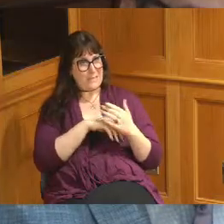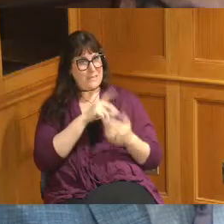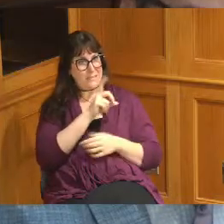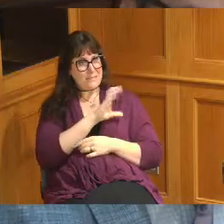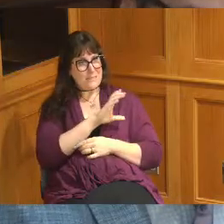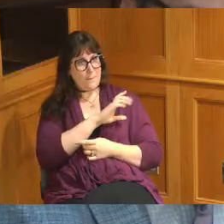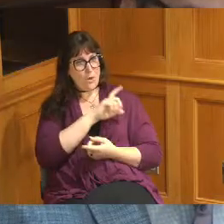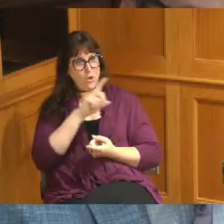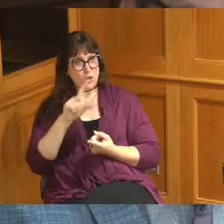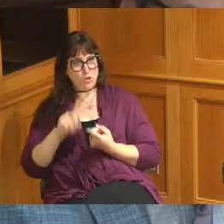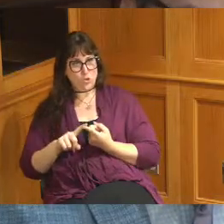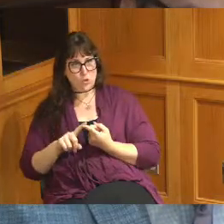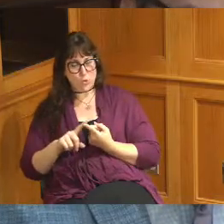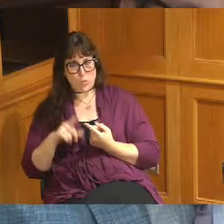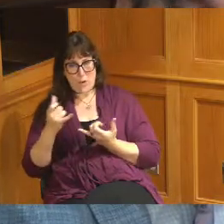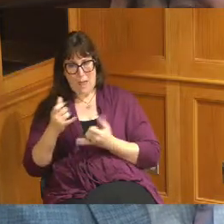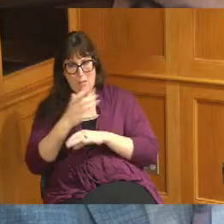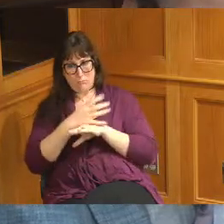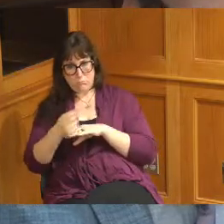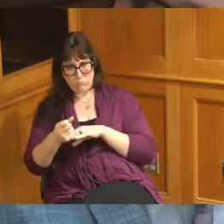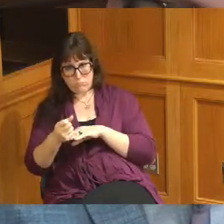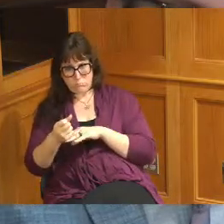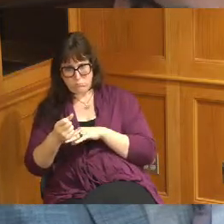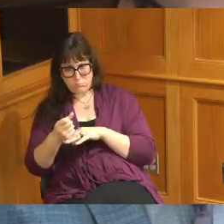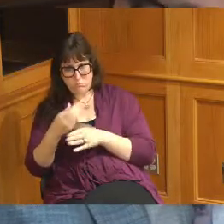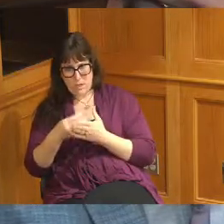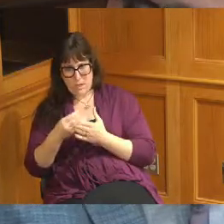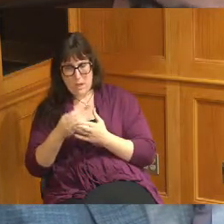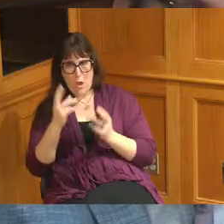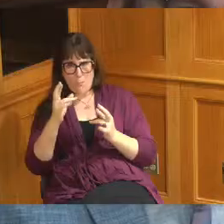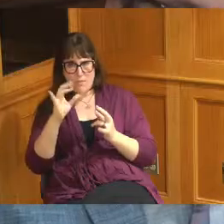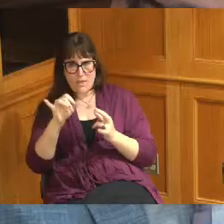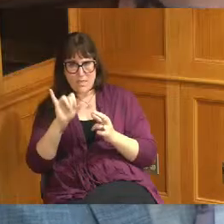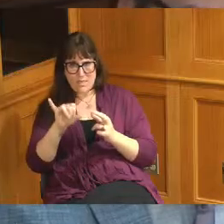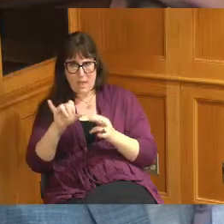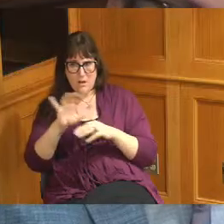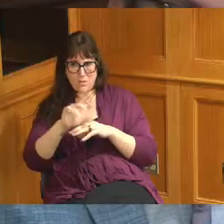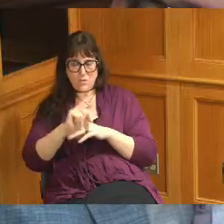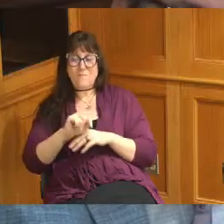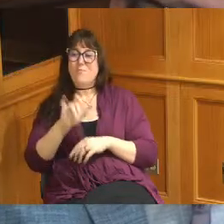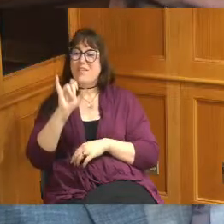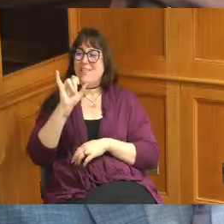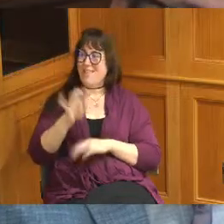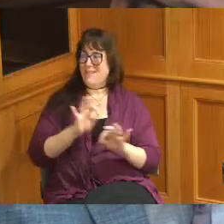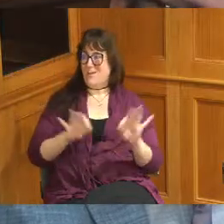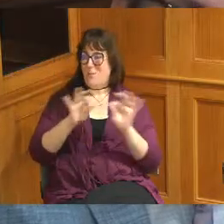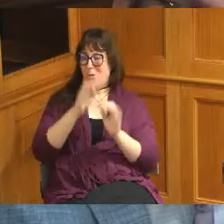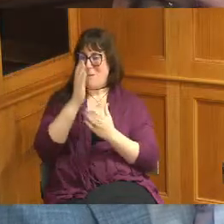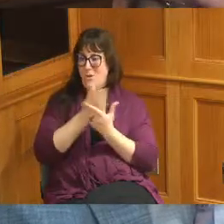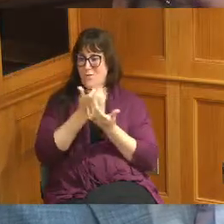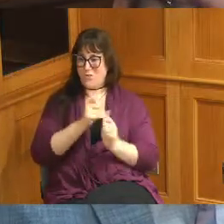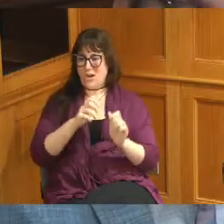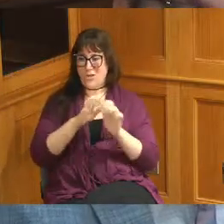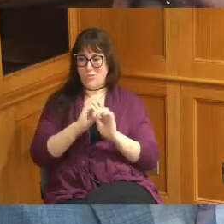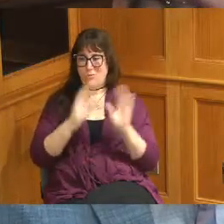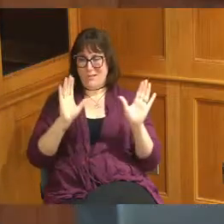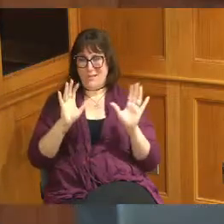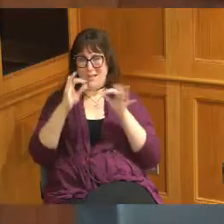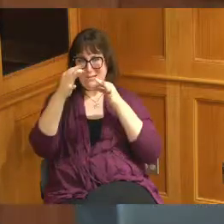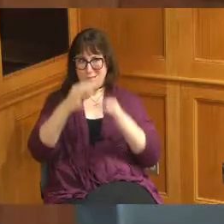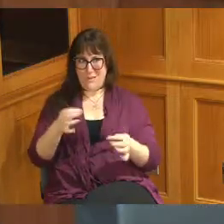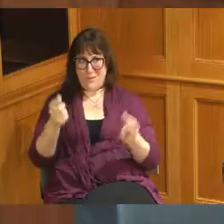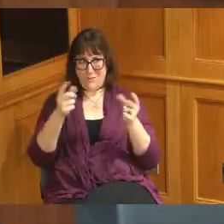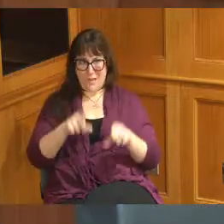December, and then we almost out of money. So hopefully that'll be in the consultant. That is a key part of trying to explain what's happened and then